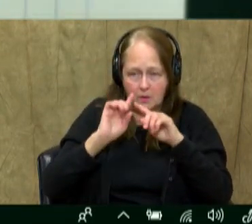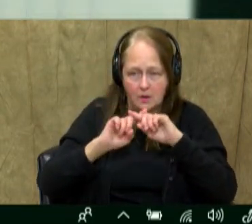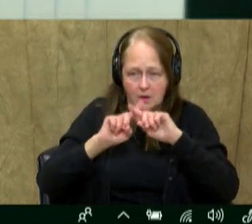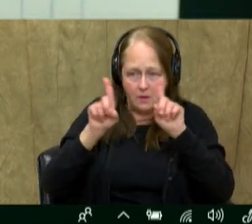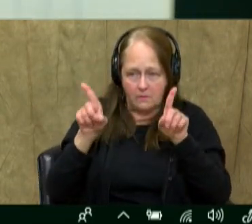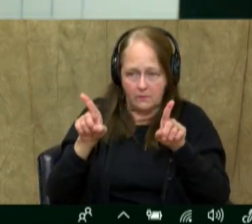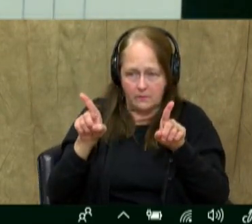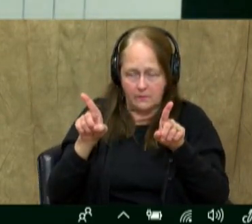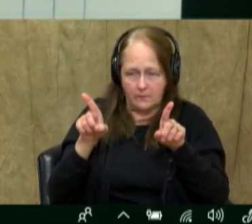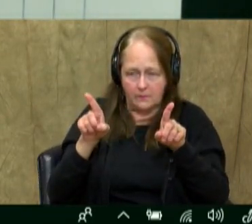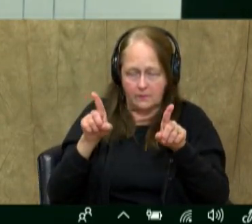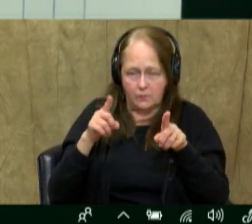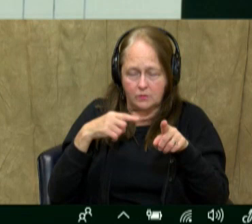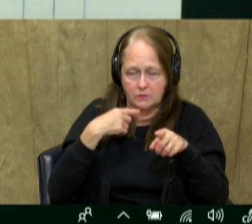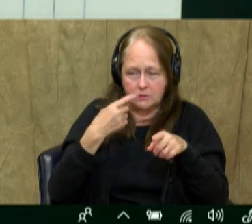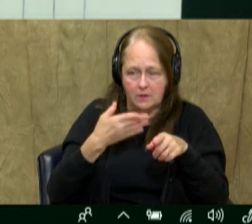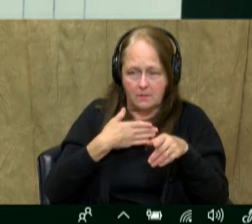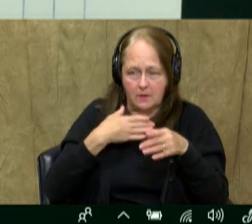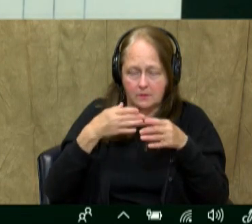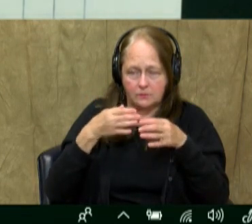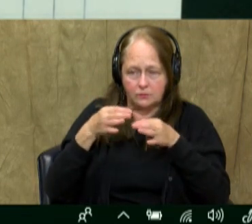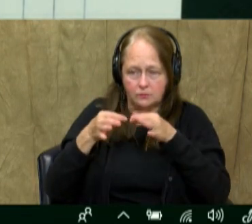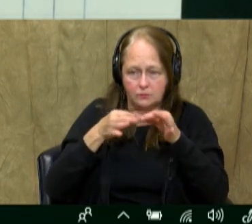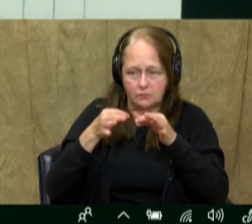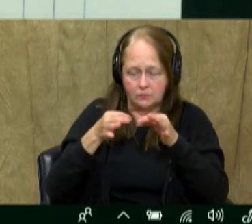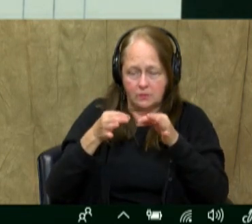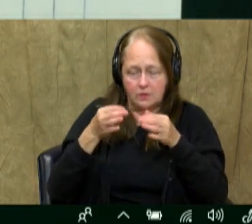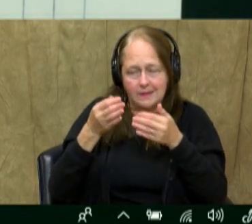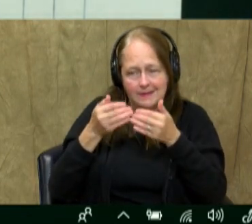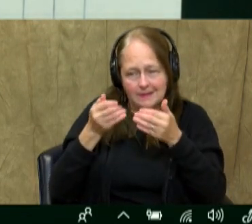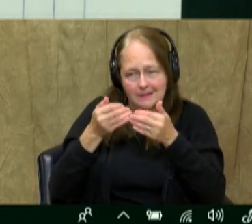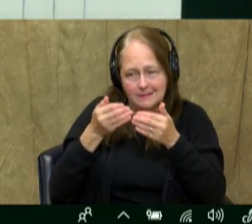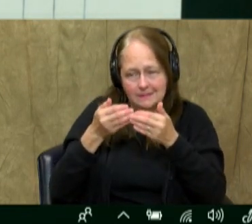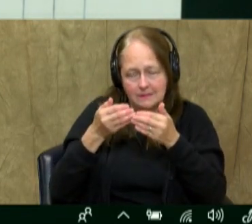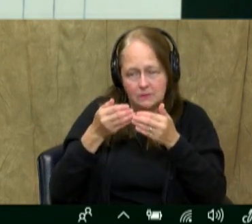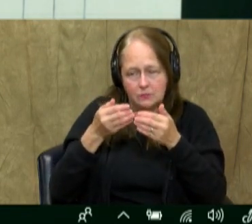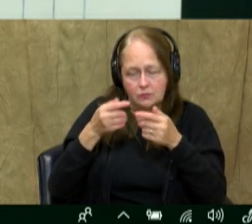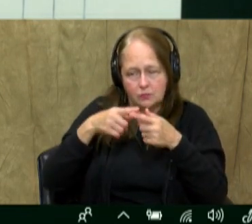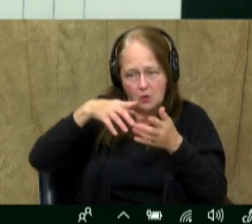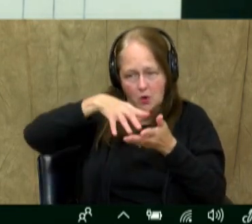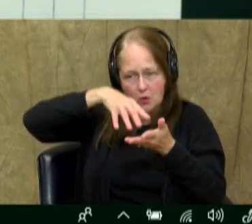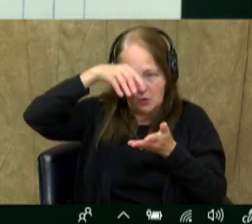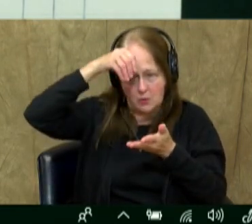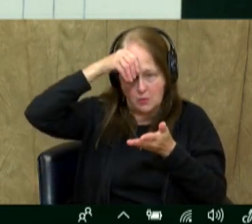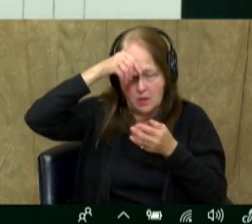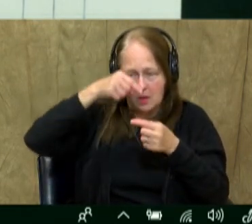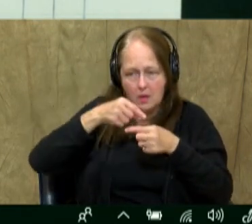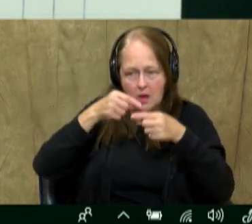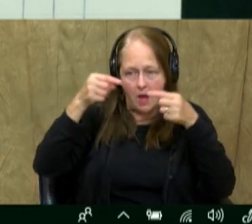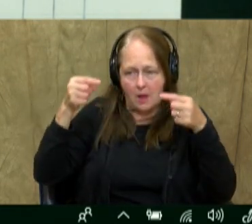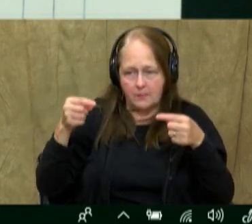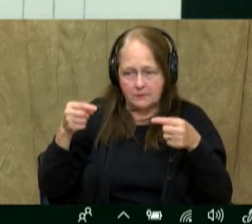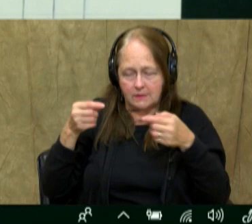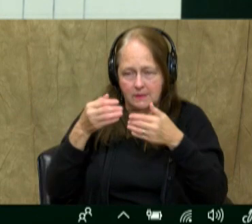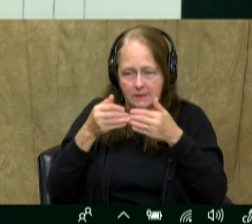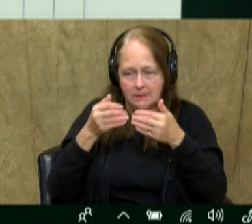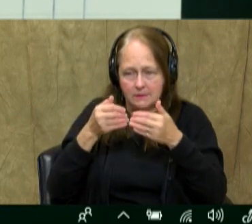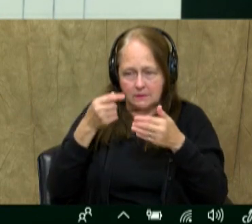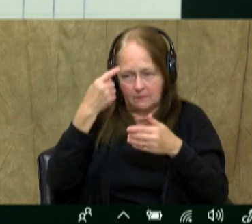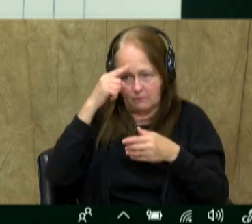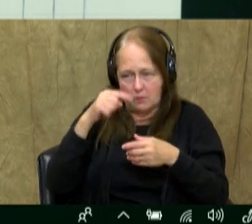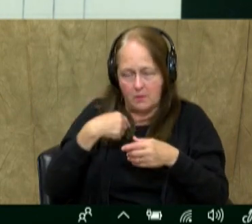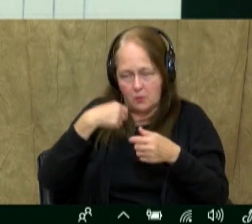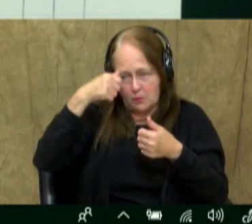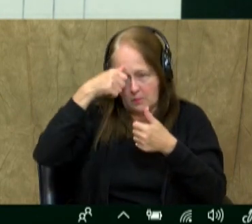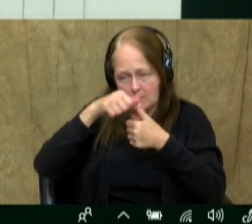differently. I always tell my students I like easy little tricks to help me remember things, and opposites always are easy for me to remember. I